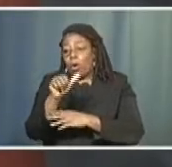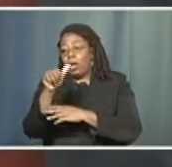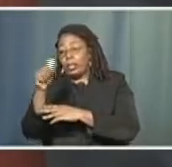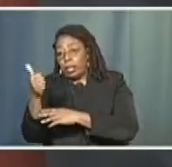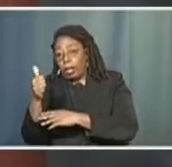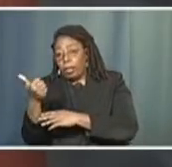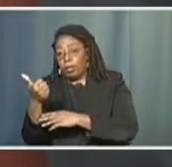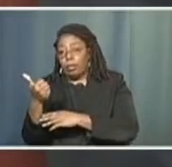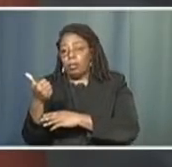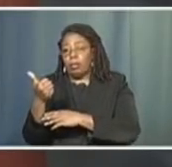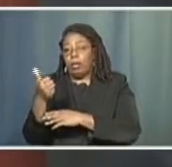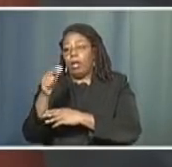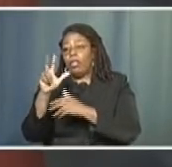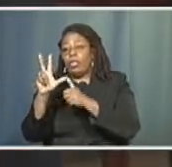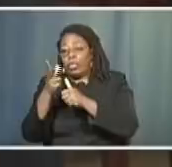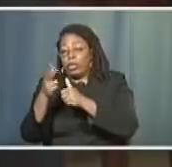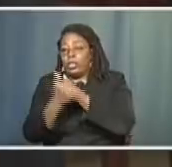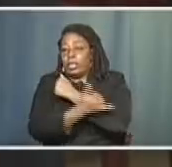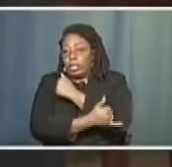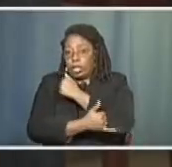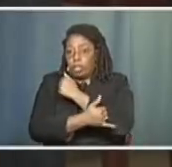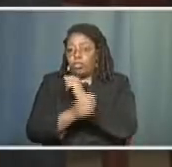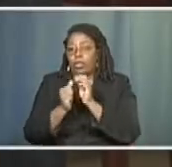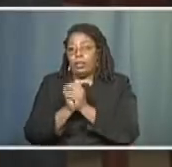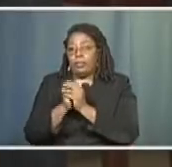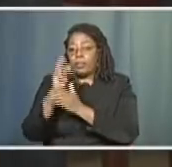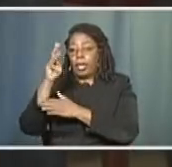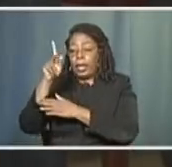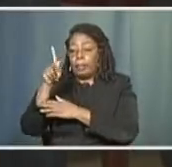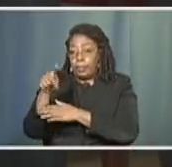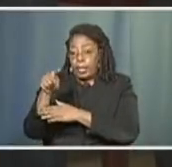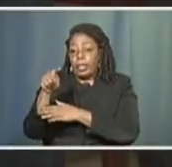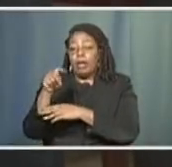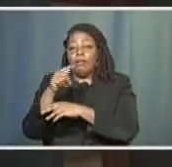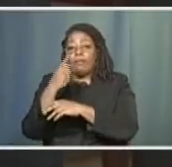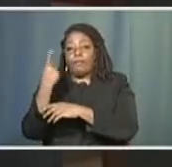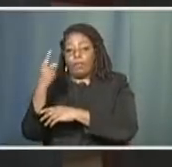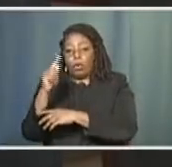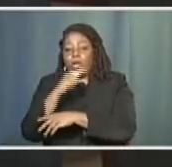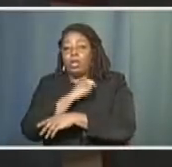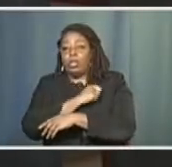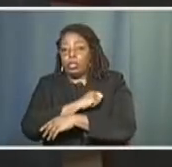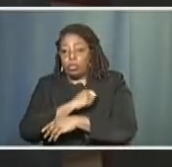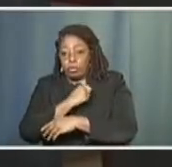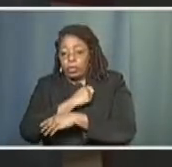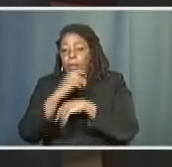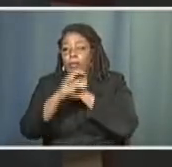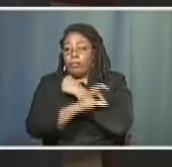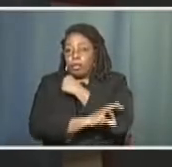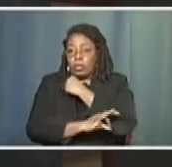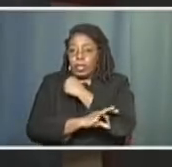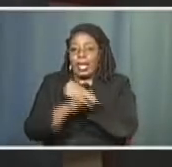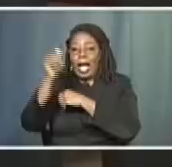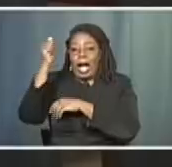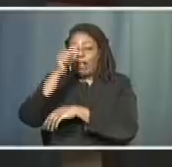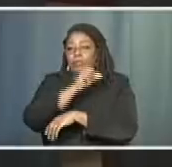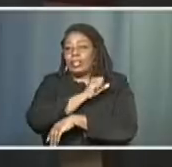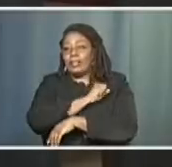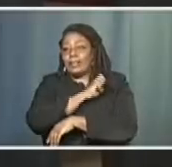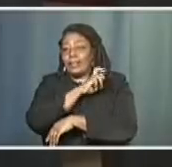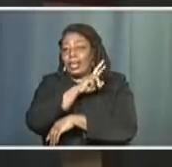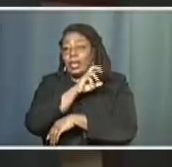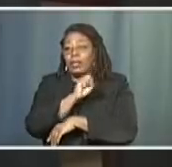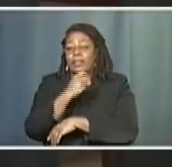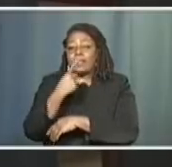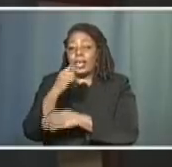another third country. The acting Minister of Tourism and Aviation and the Minister of Foreign Affairs, the Honorable Alfred Sayers,